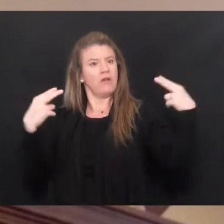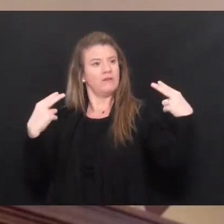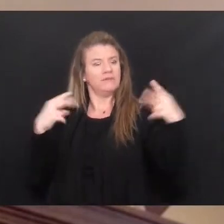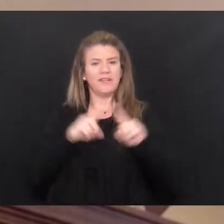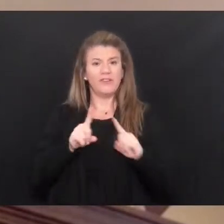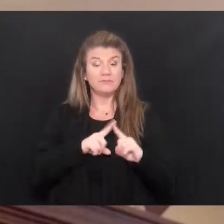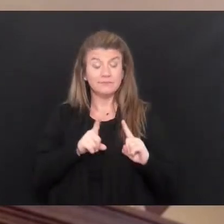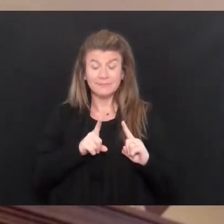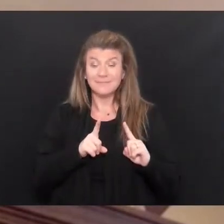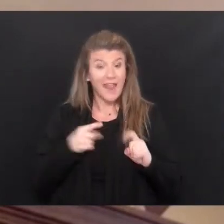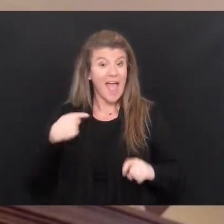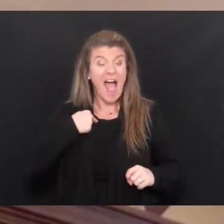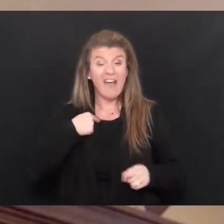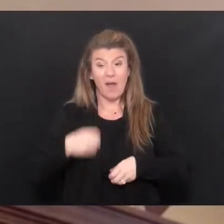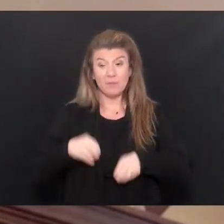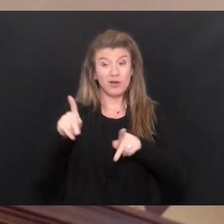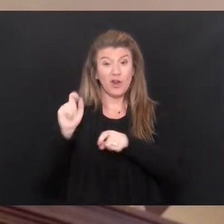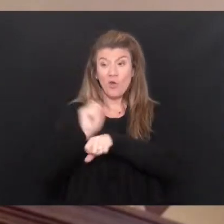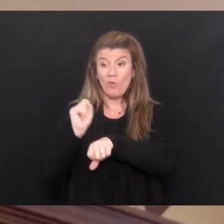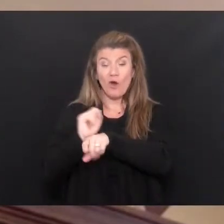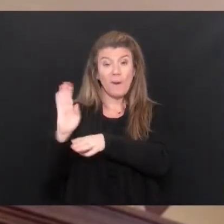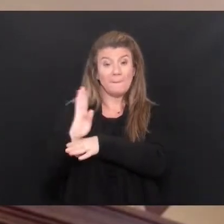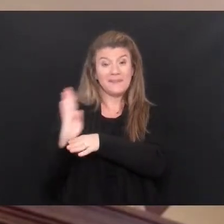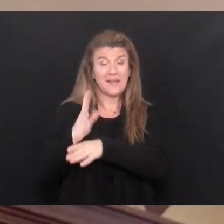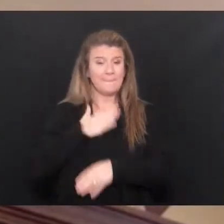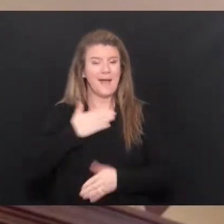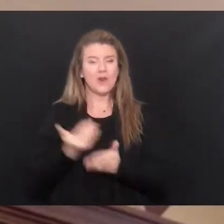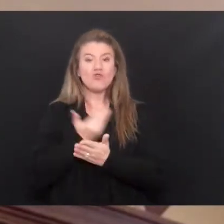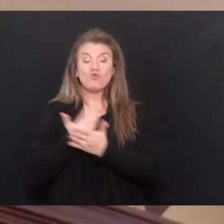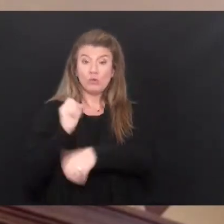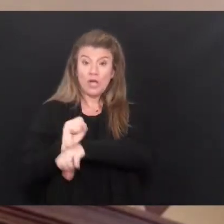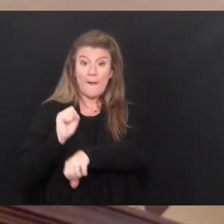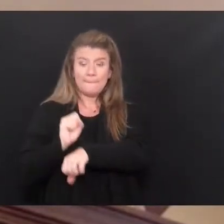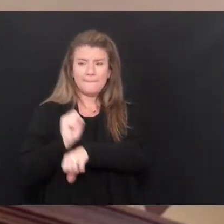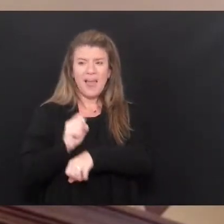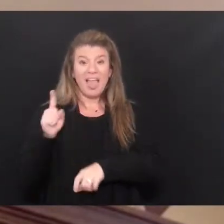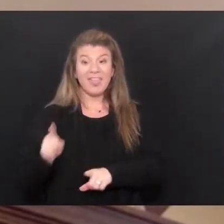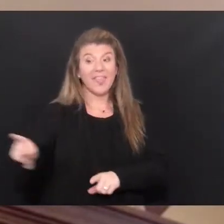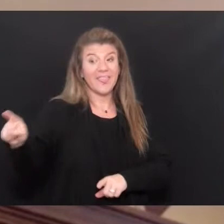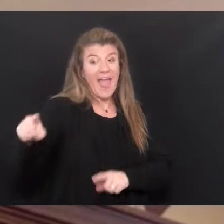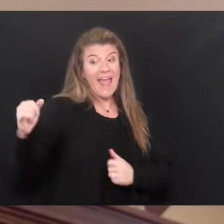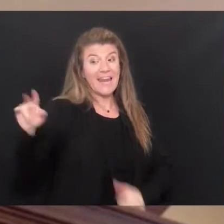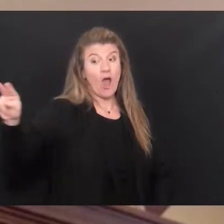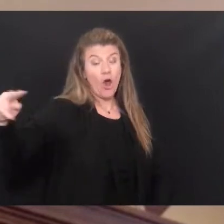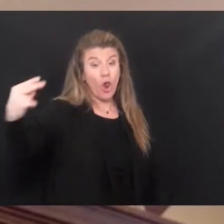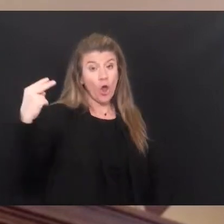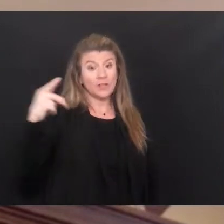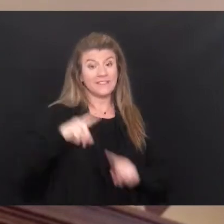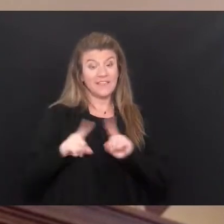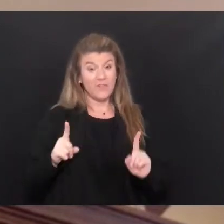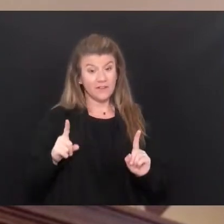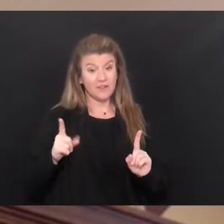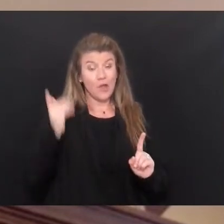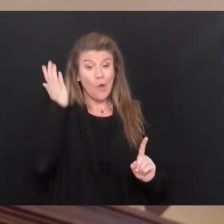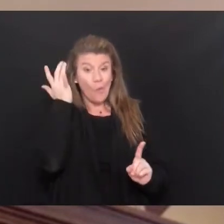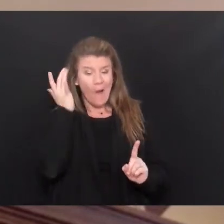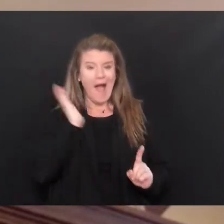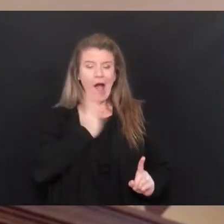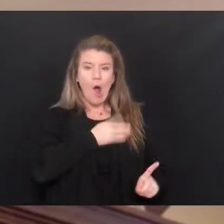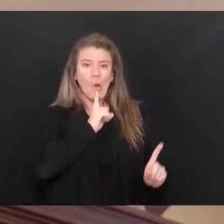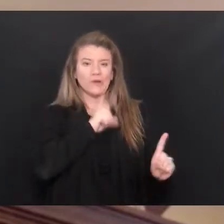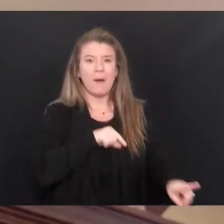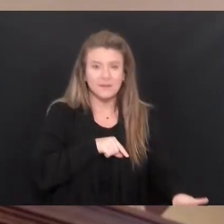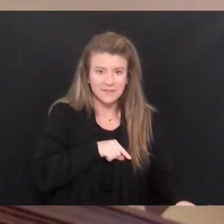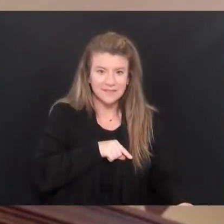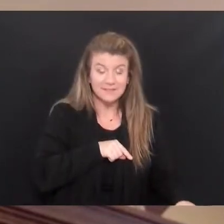Businesses I've had the opportunity to work with in my new role look at us differently because of the way we're responding. So if we